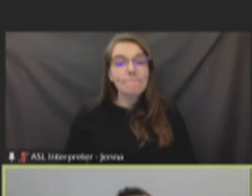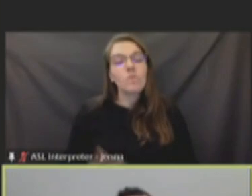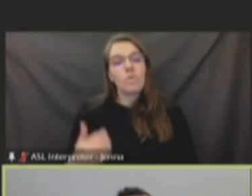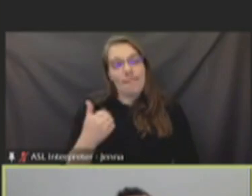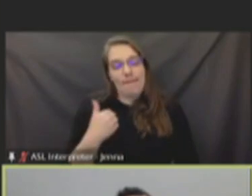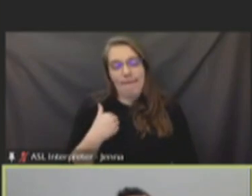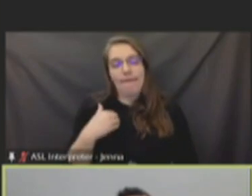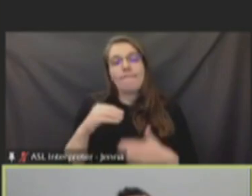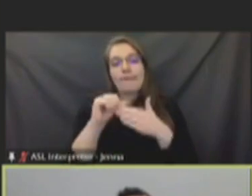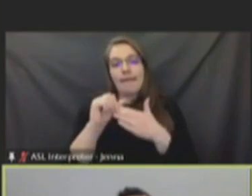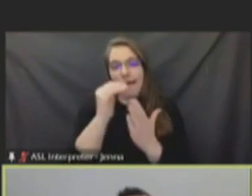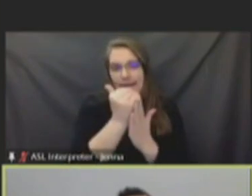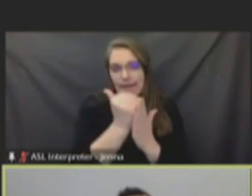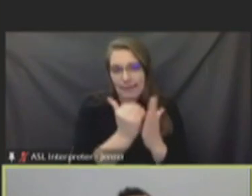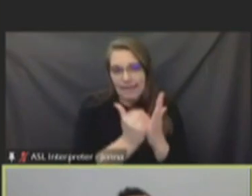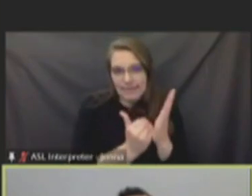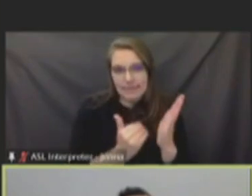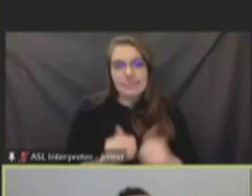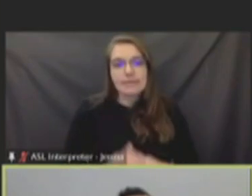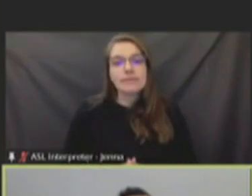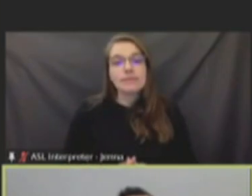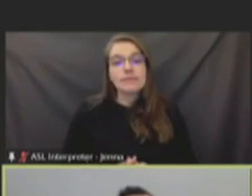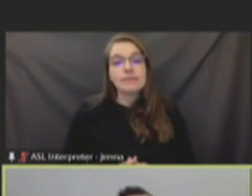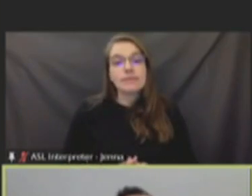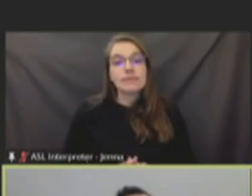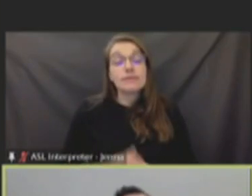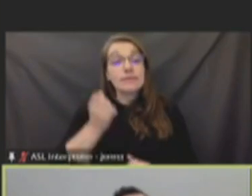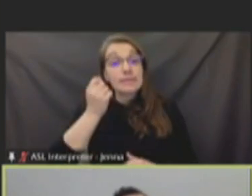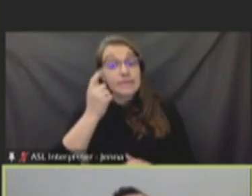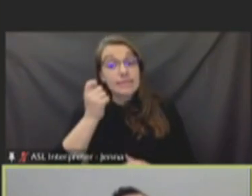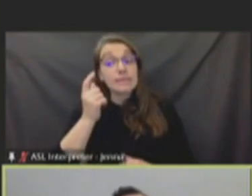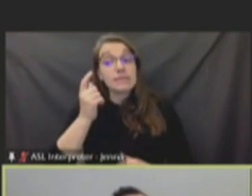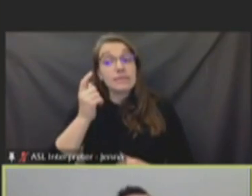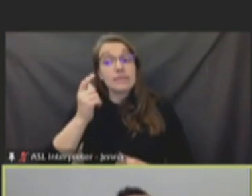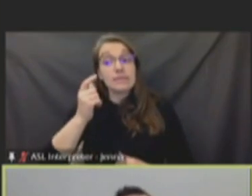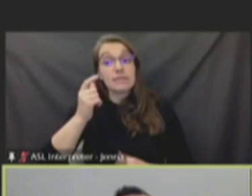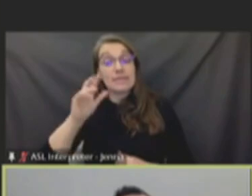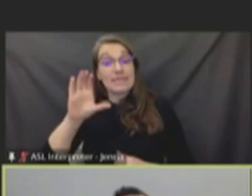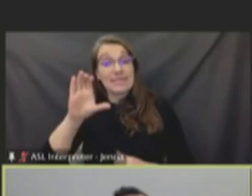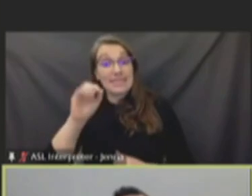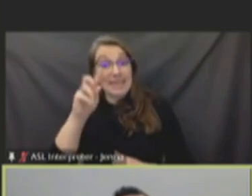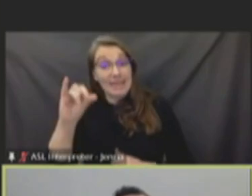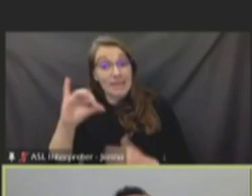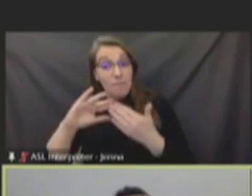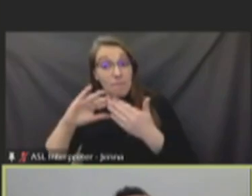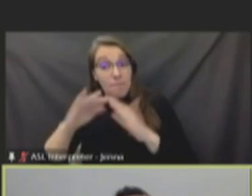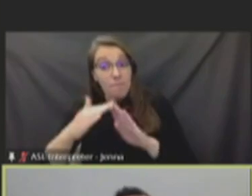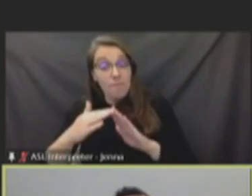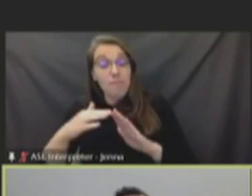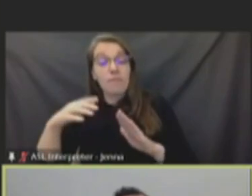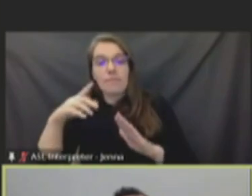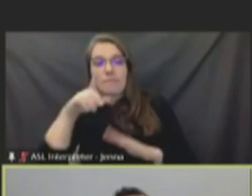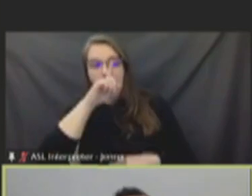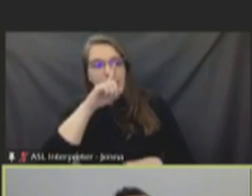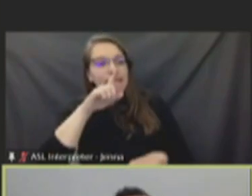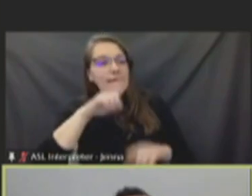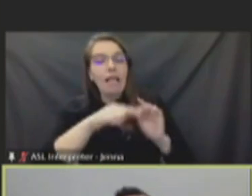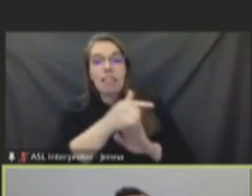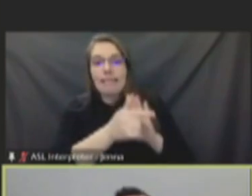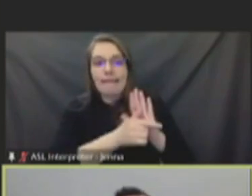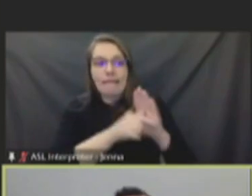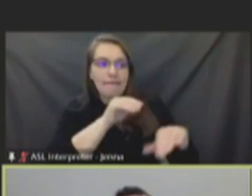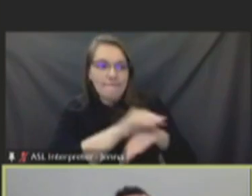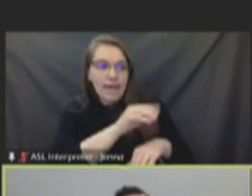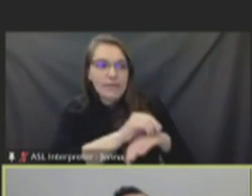not the city's position to be giving legal advice to individual businesses, we did want to sort of give some guidance and some frameworks